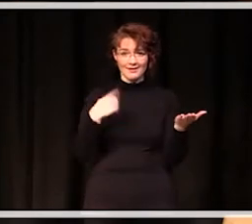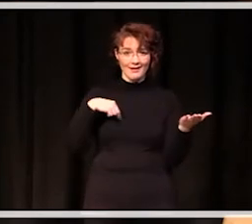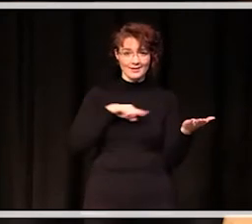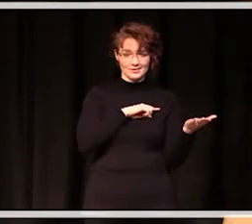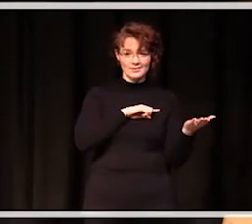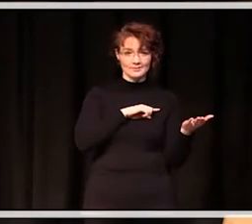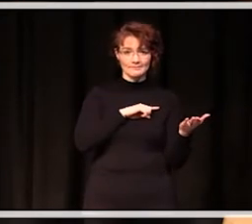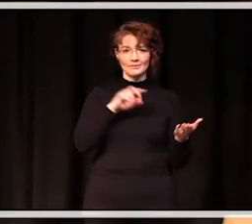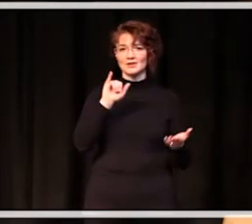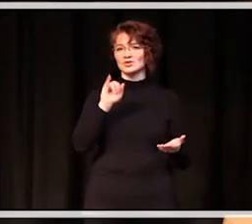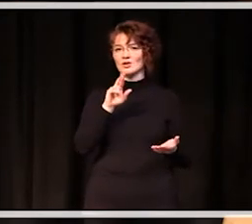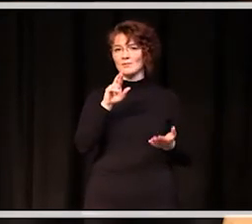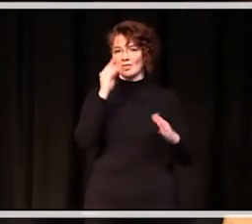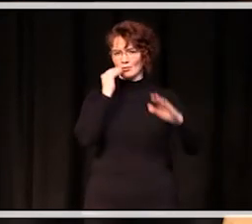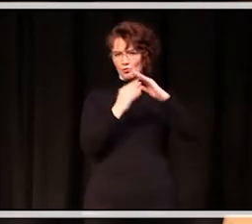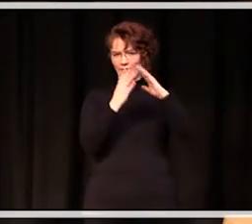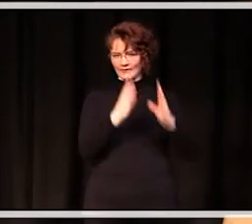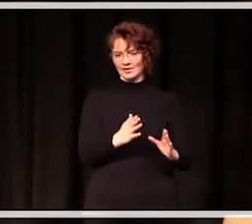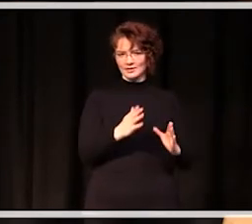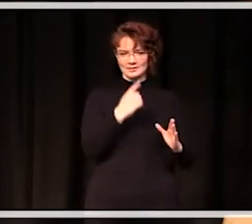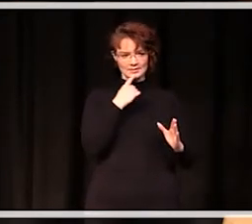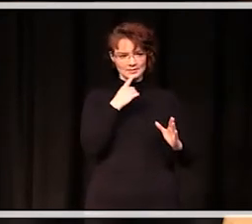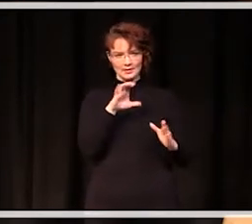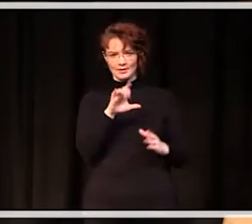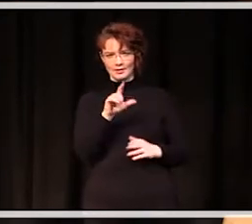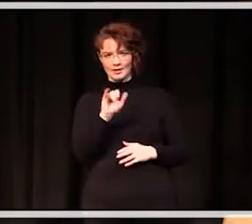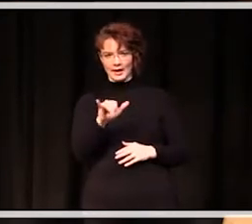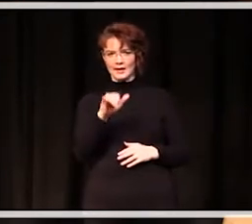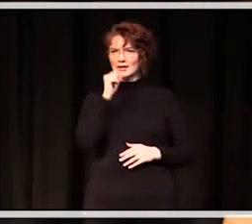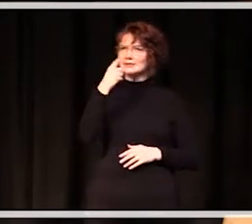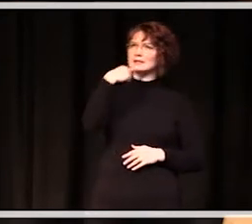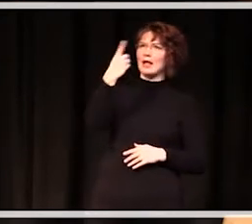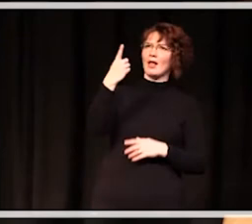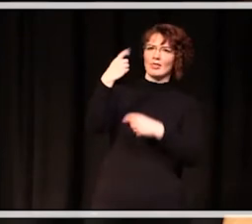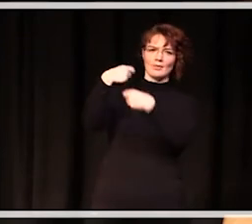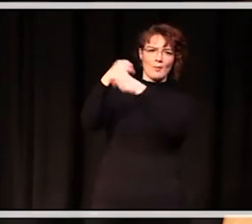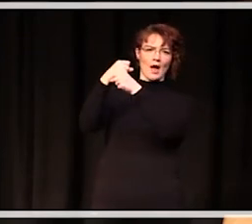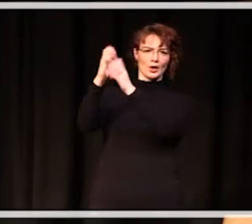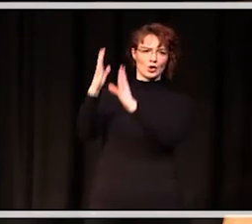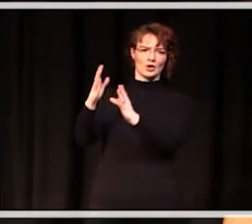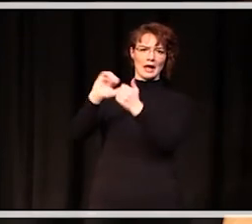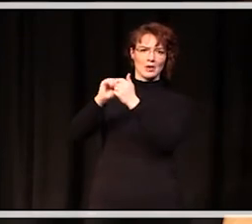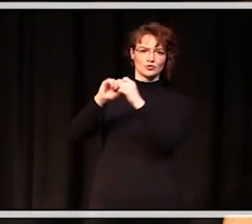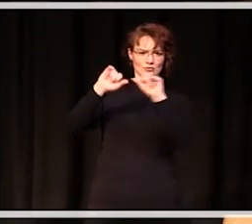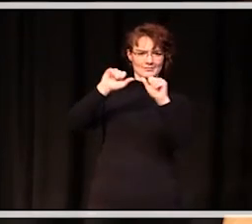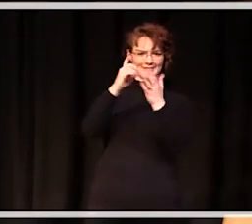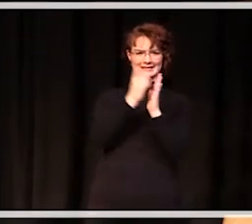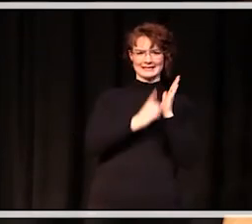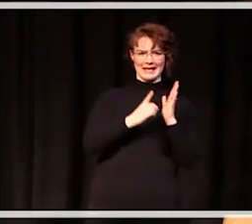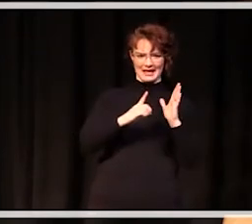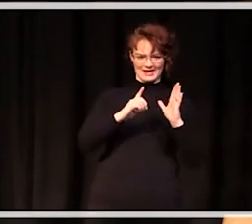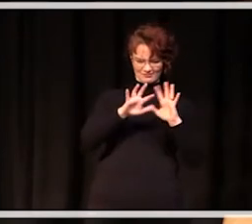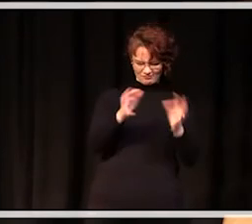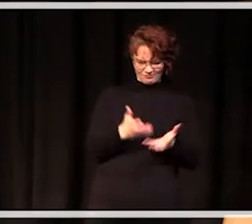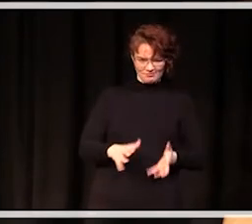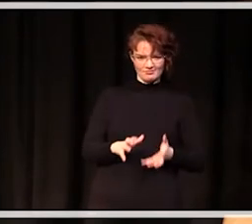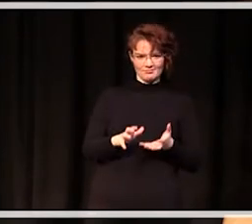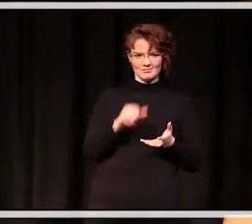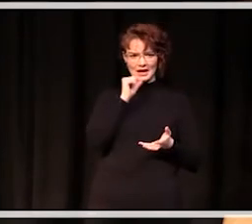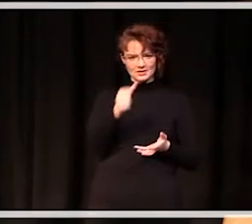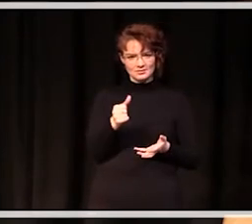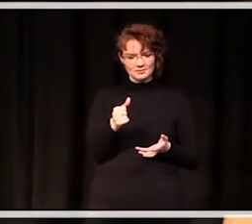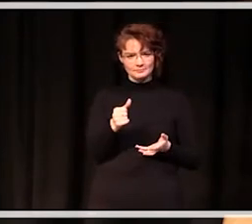prophet says, look, the clay doesn't tell the potter how to do things. Yeah, so,